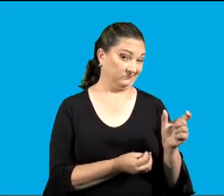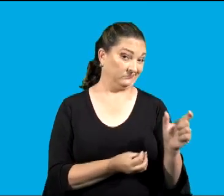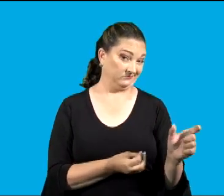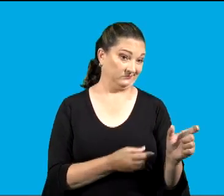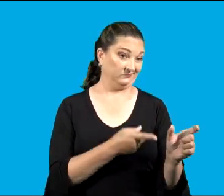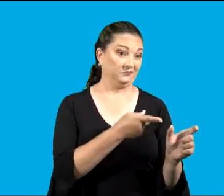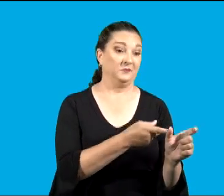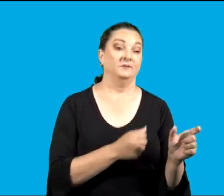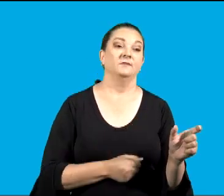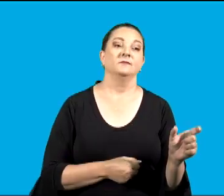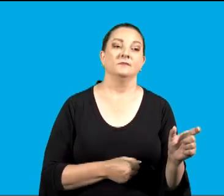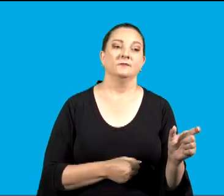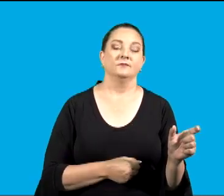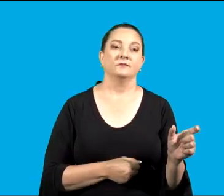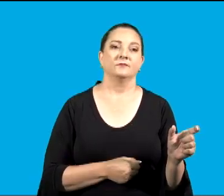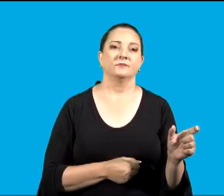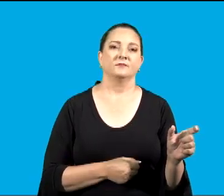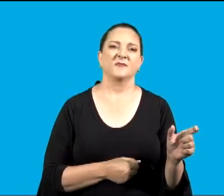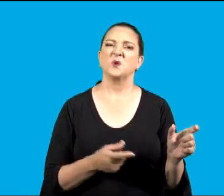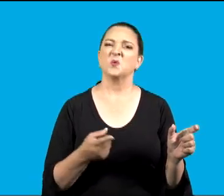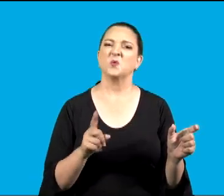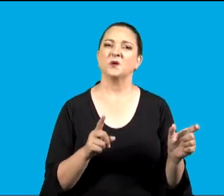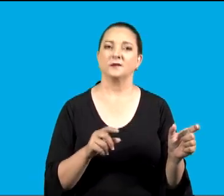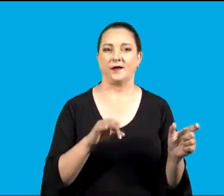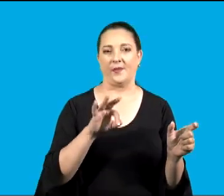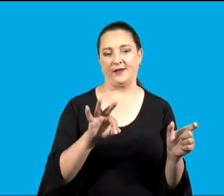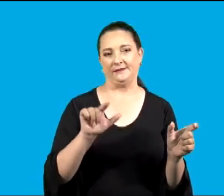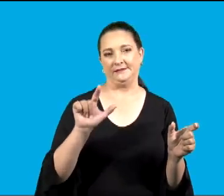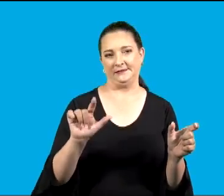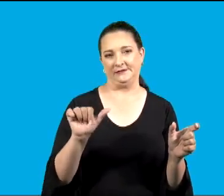right? So I'll say my opening stock, which is